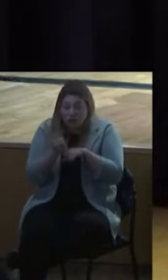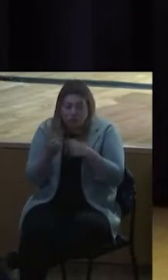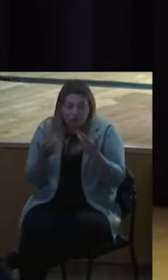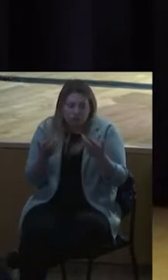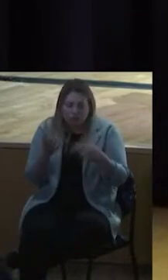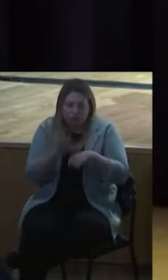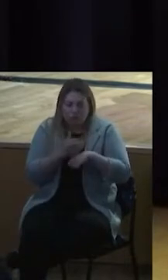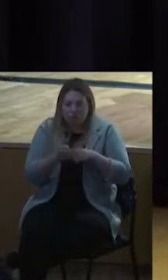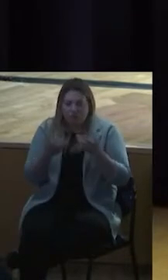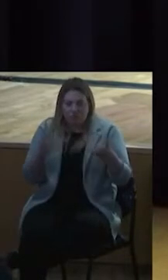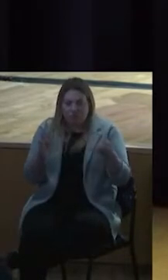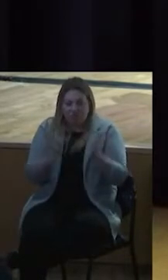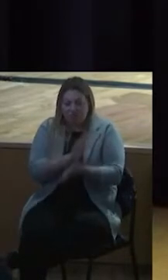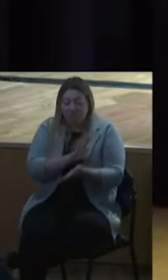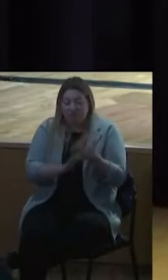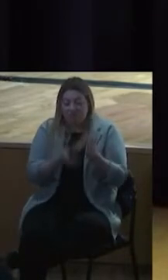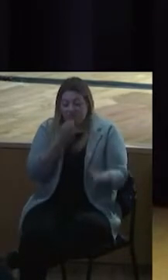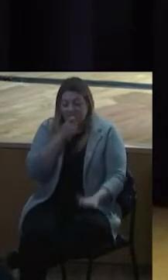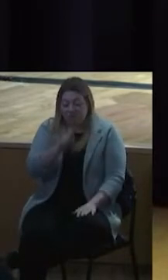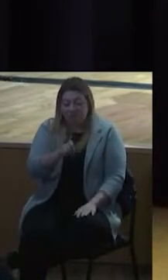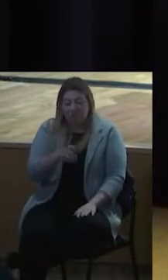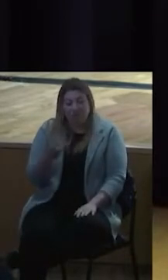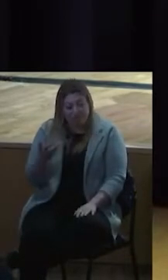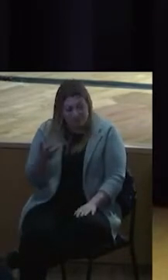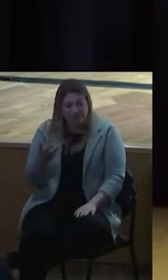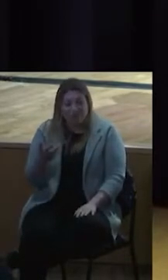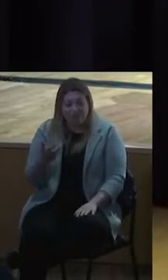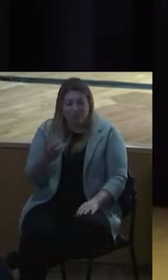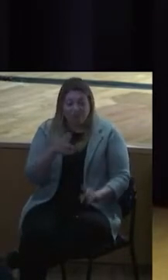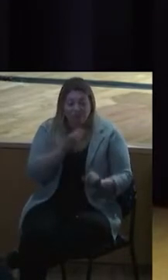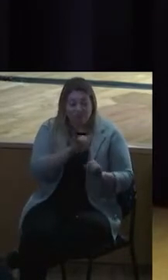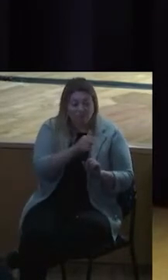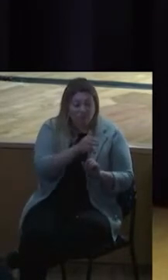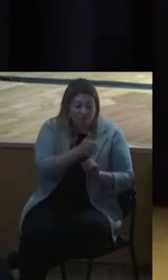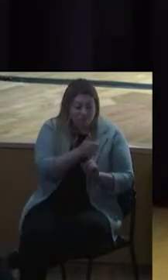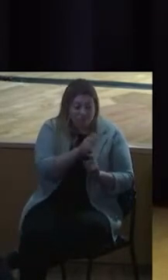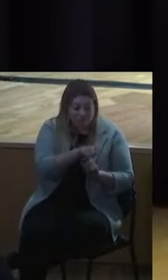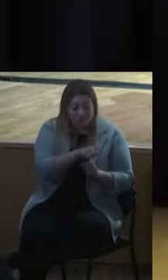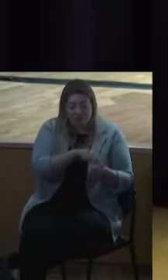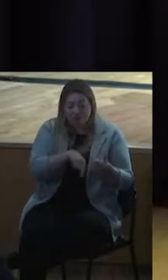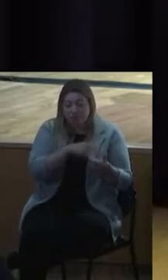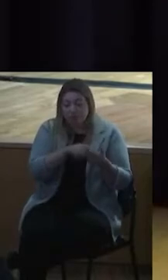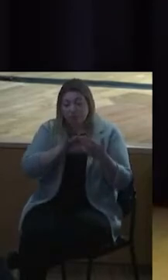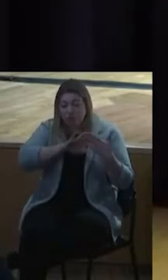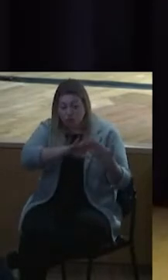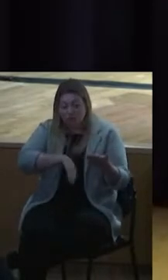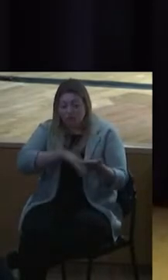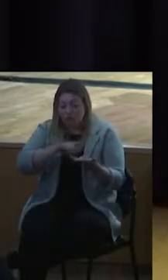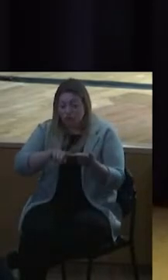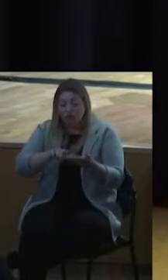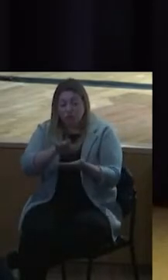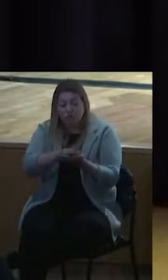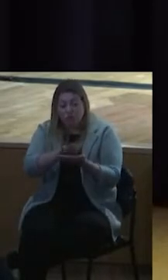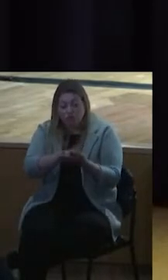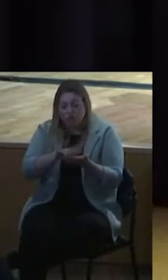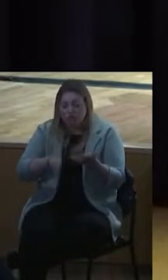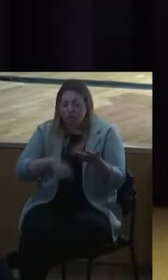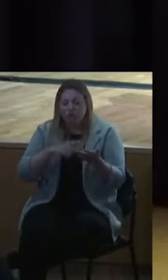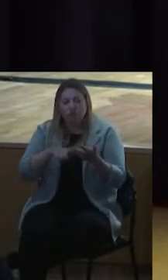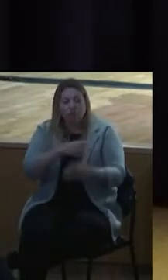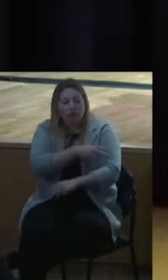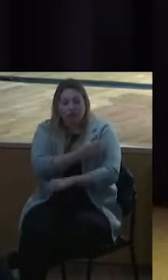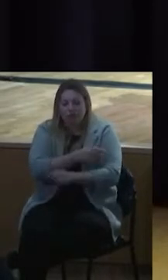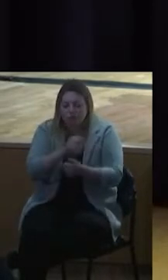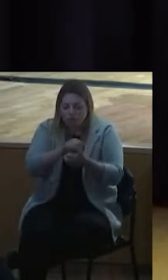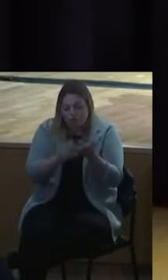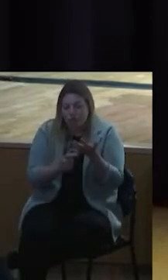if we run out, and that's it, you know. And that's hotels included, that's communities, that's schools, that's everybody, hospitals, you